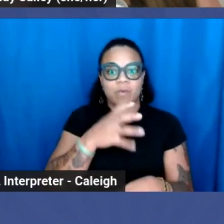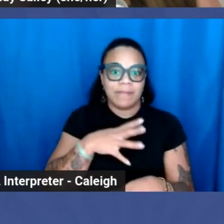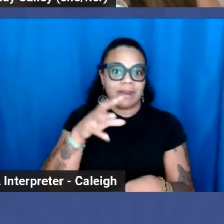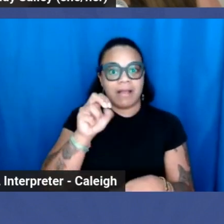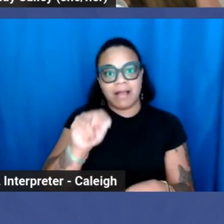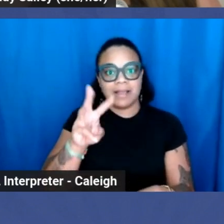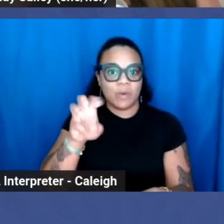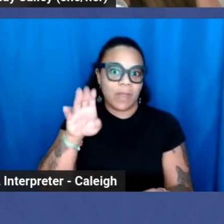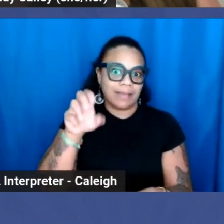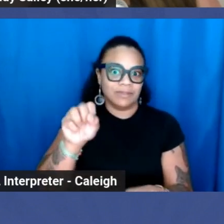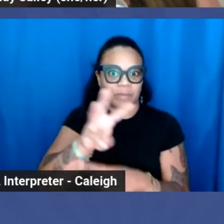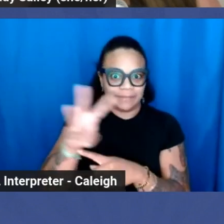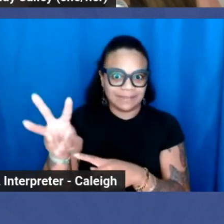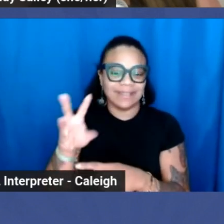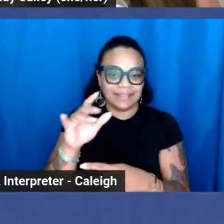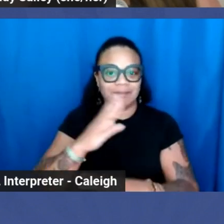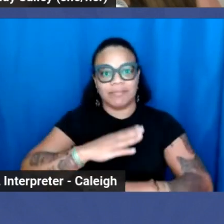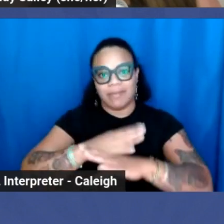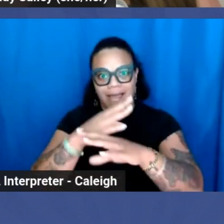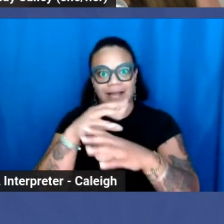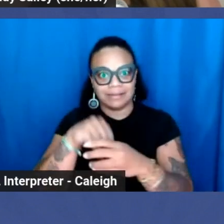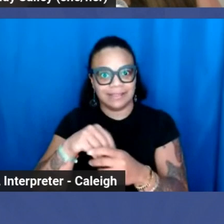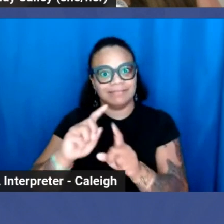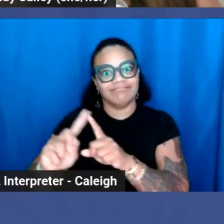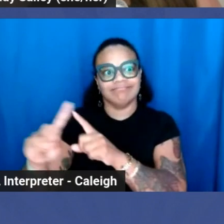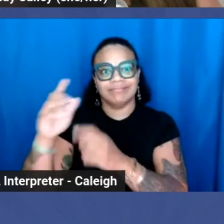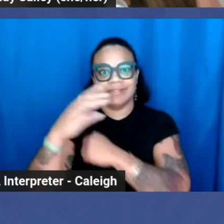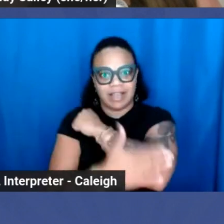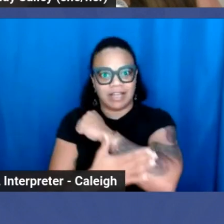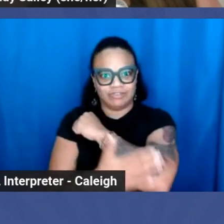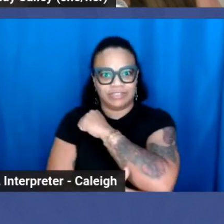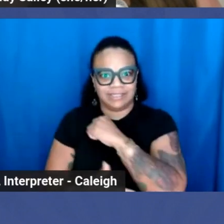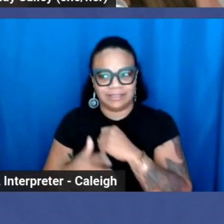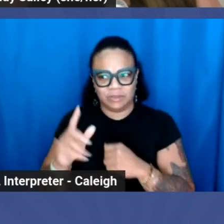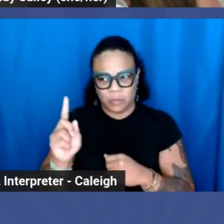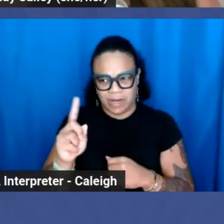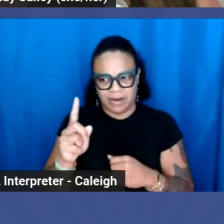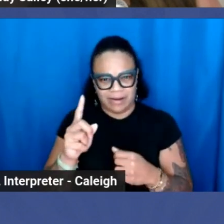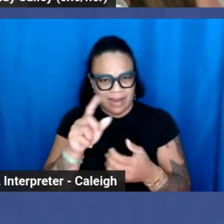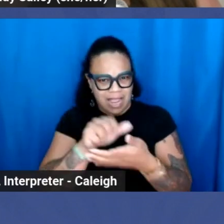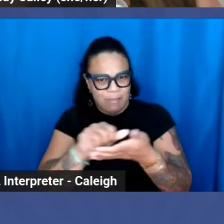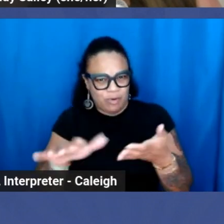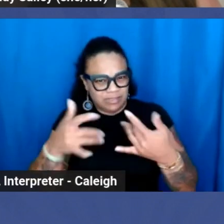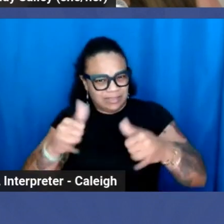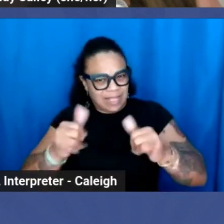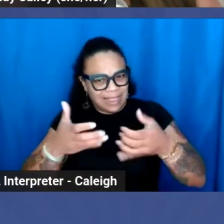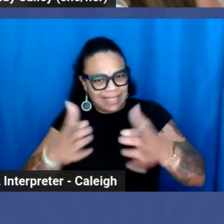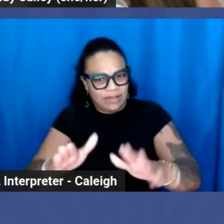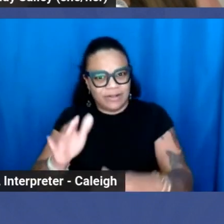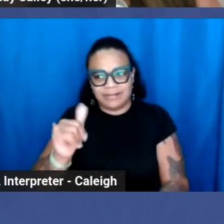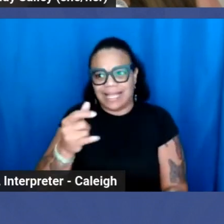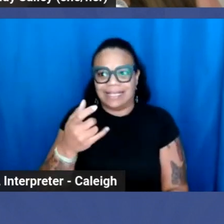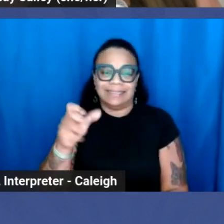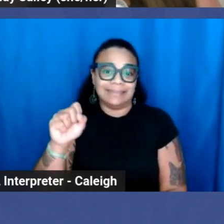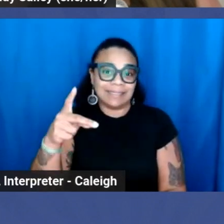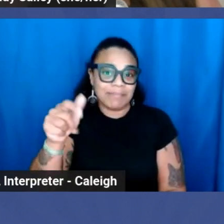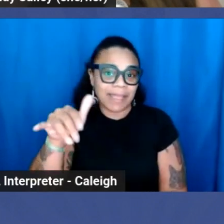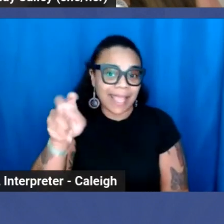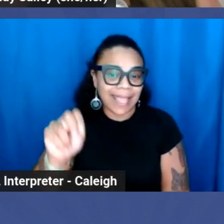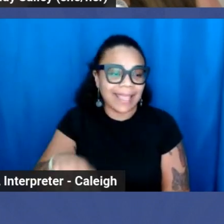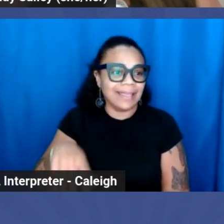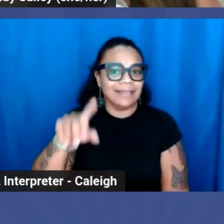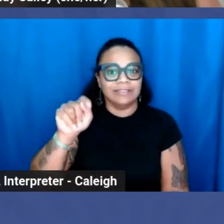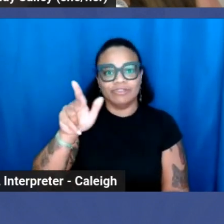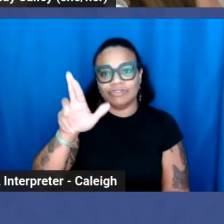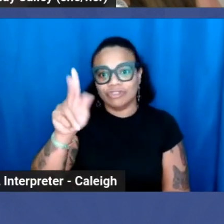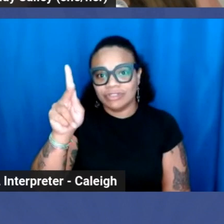is, blocked in countries that actually abortion is pretty legal, like Spain or, other places like Turkey or South